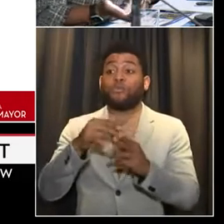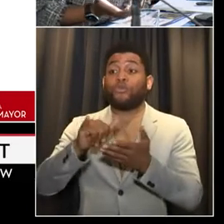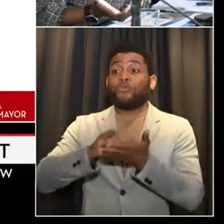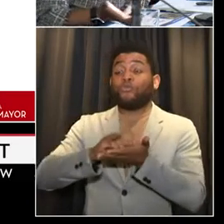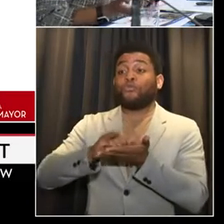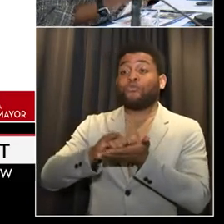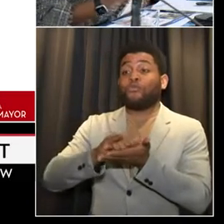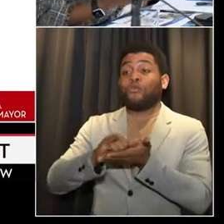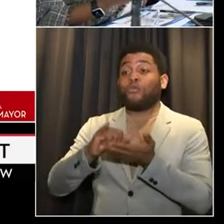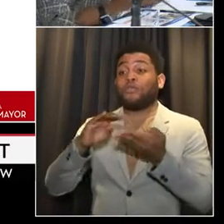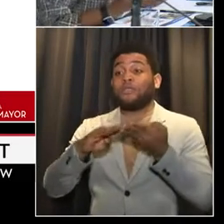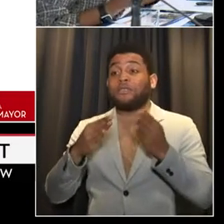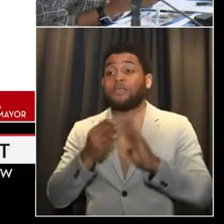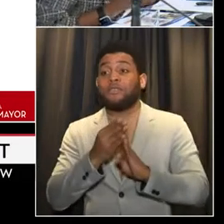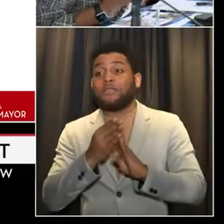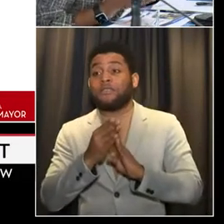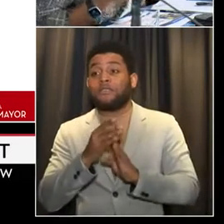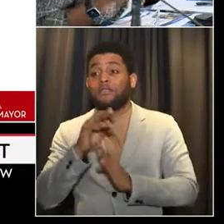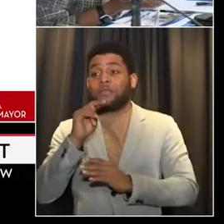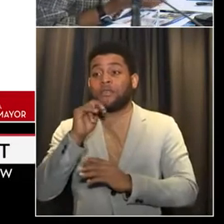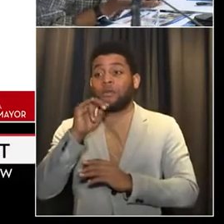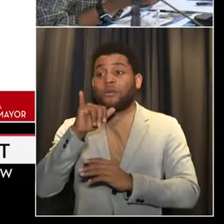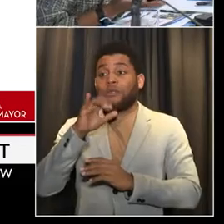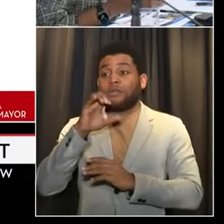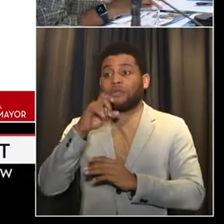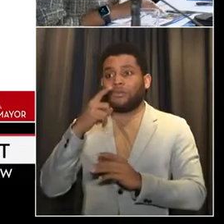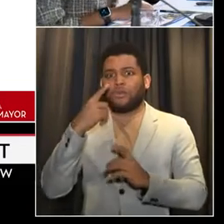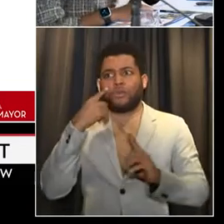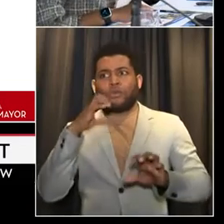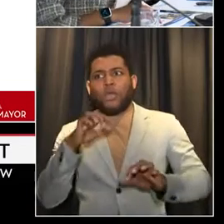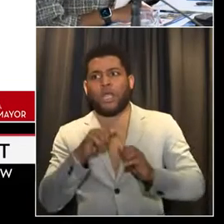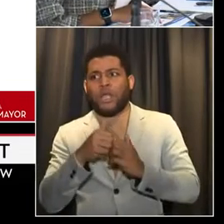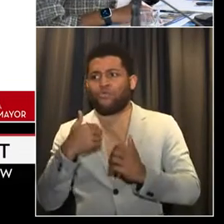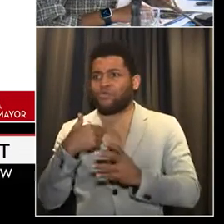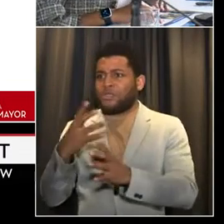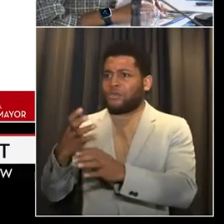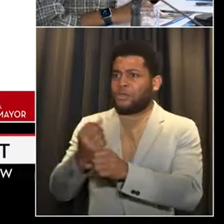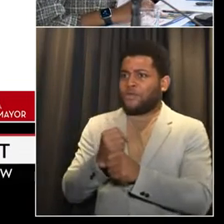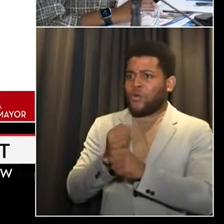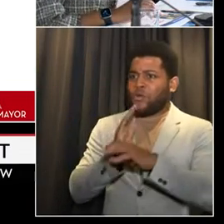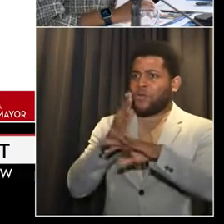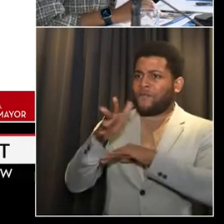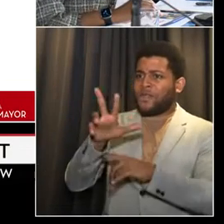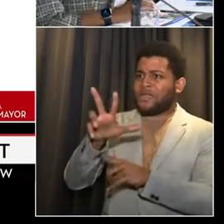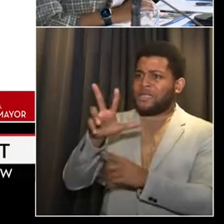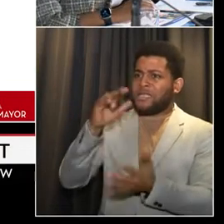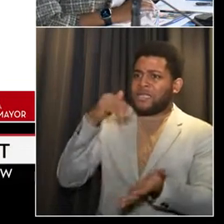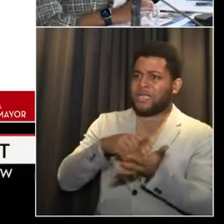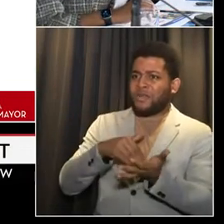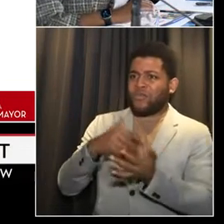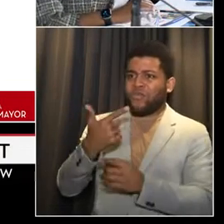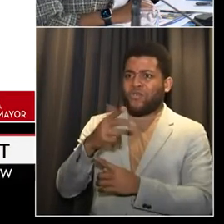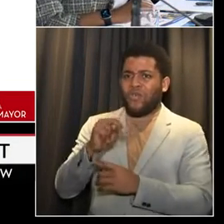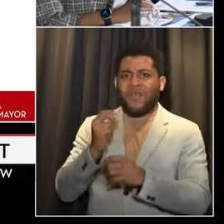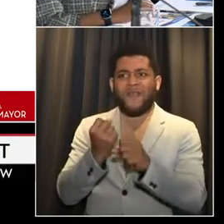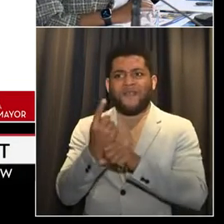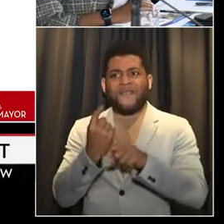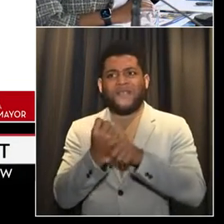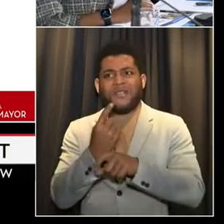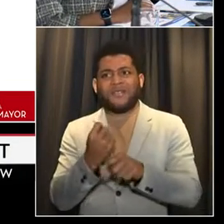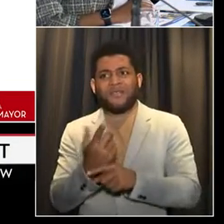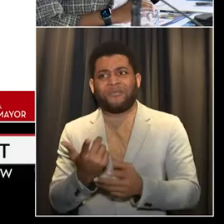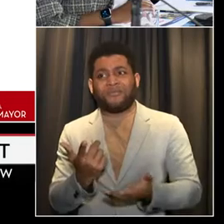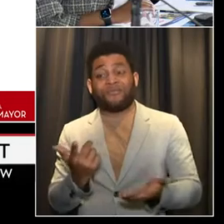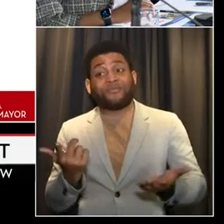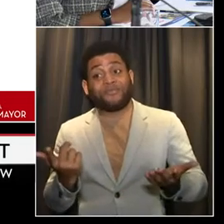District of Columbia. They're like, how are you recovering over 3,000 guns a year? But we are, and I would say that you see the numbers this year and